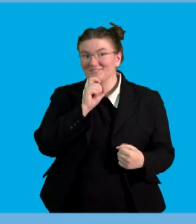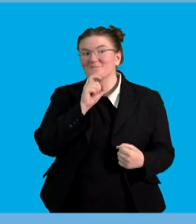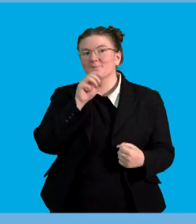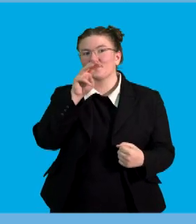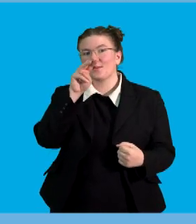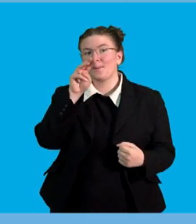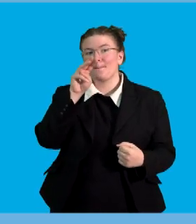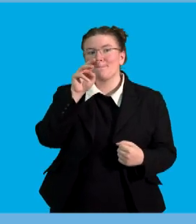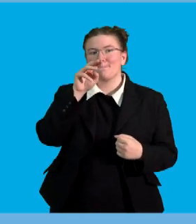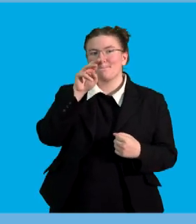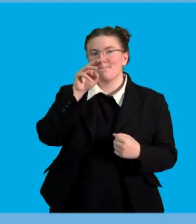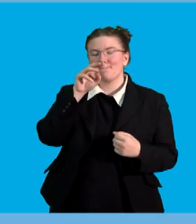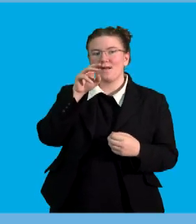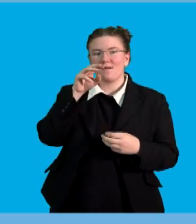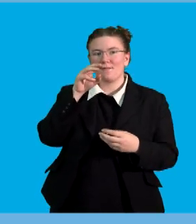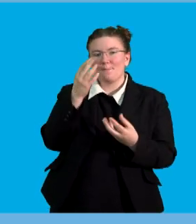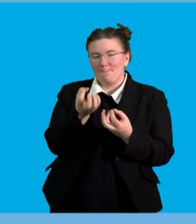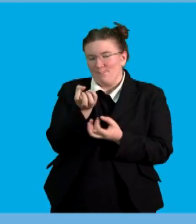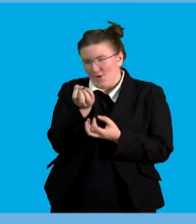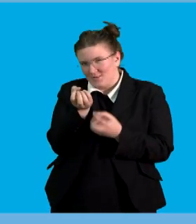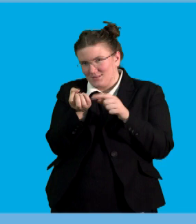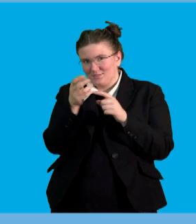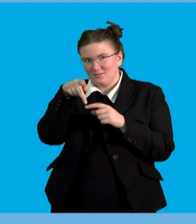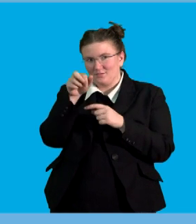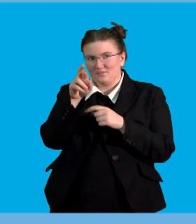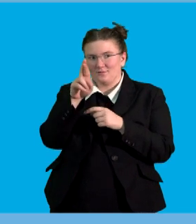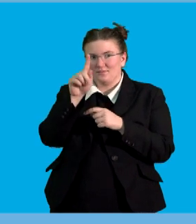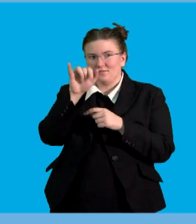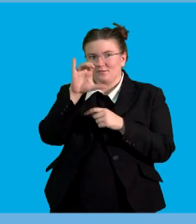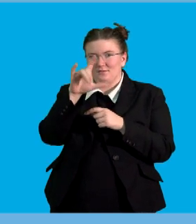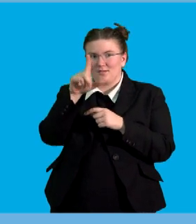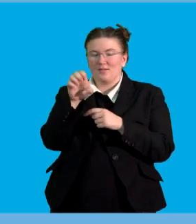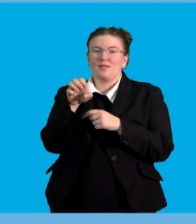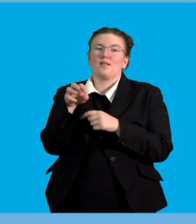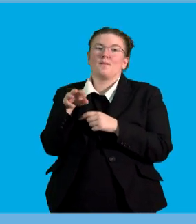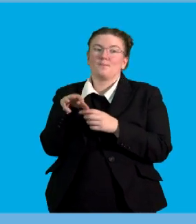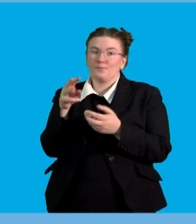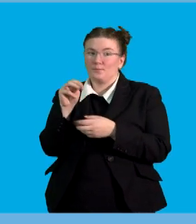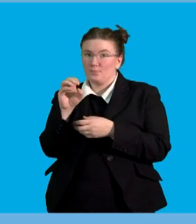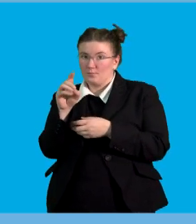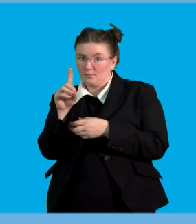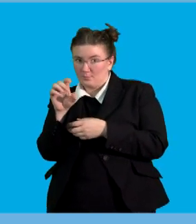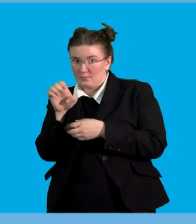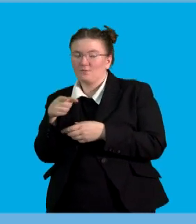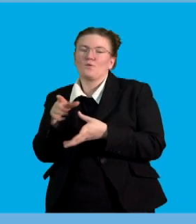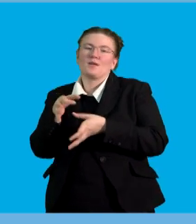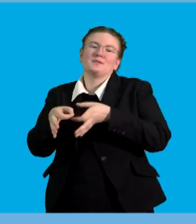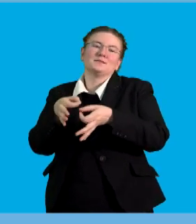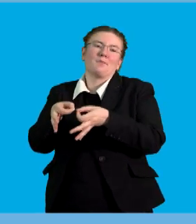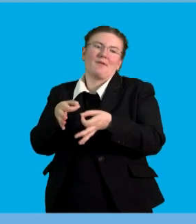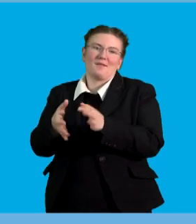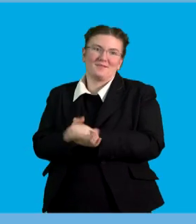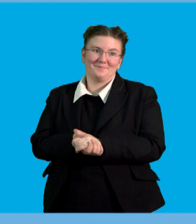explain why different solids, liquids and gases have different densities for a fixed volume. So